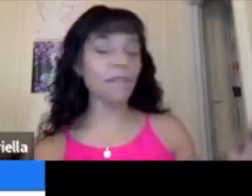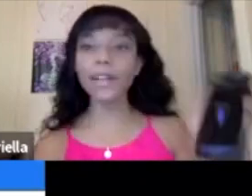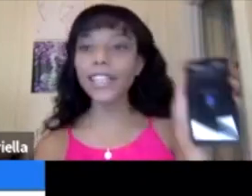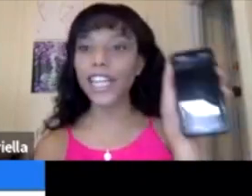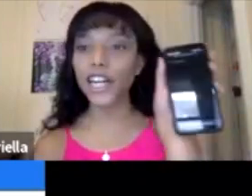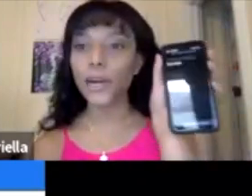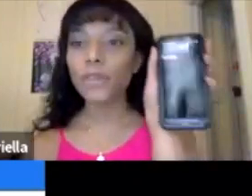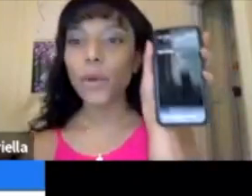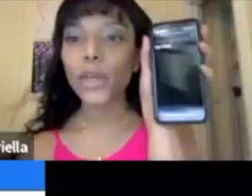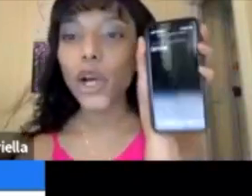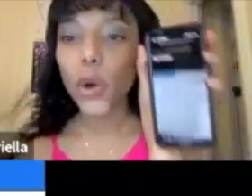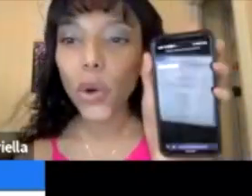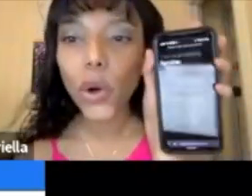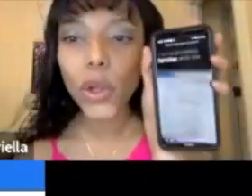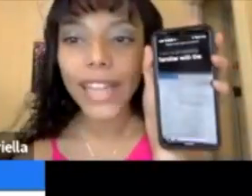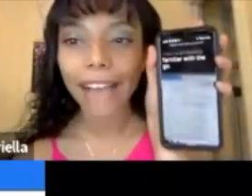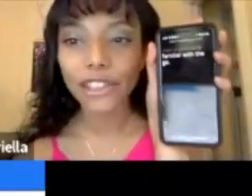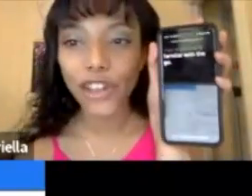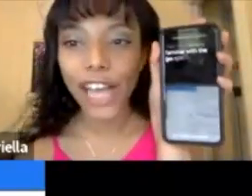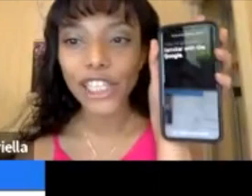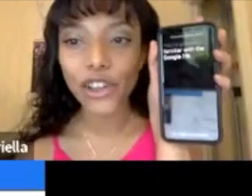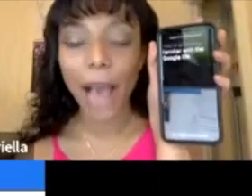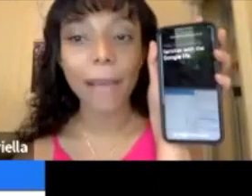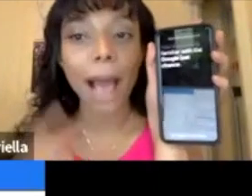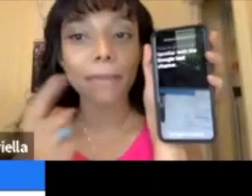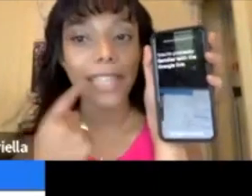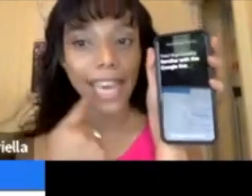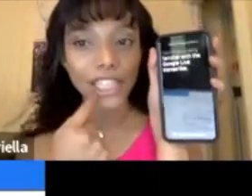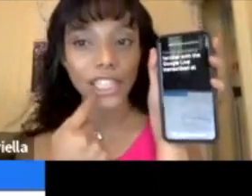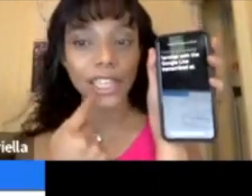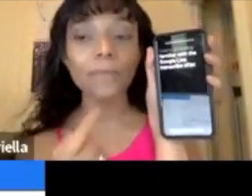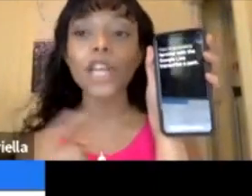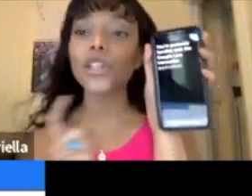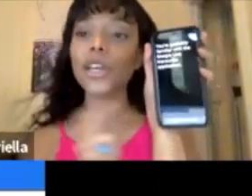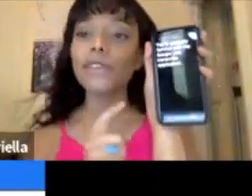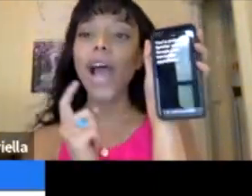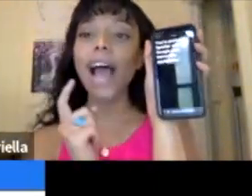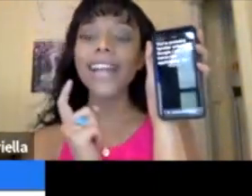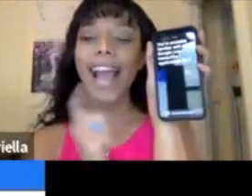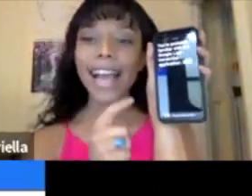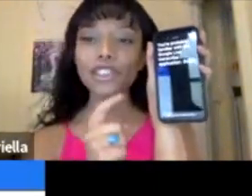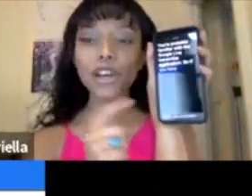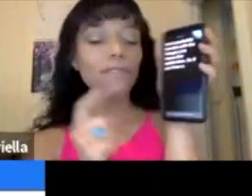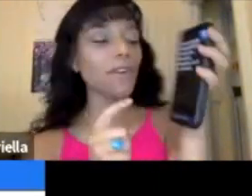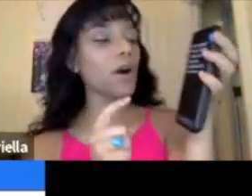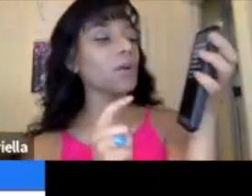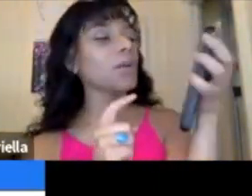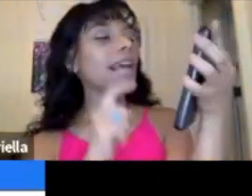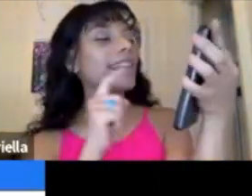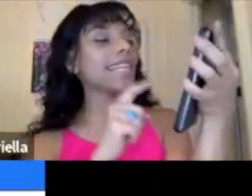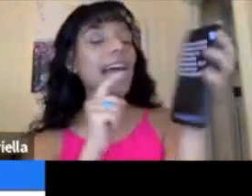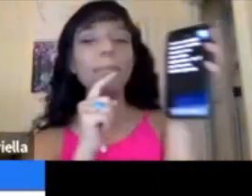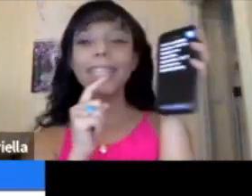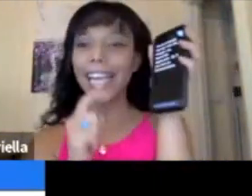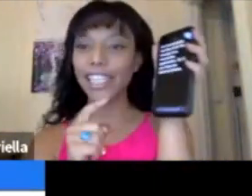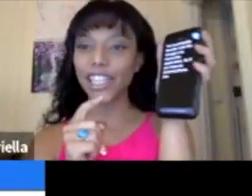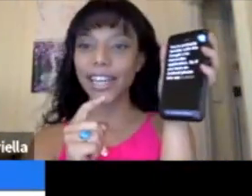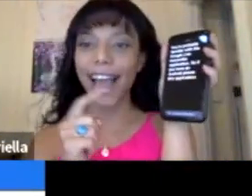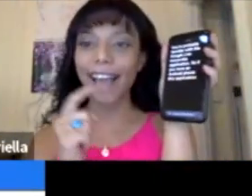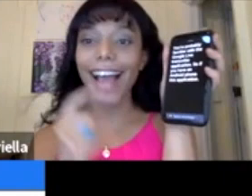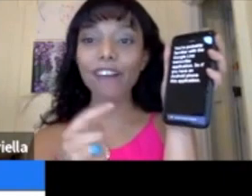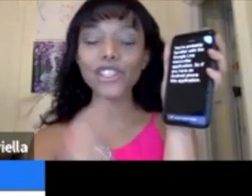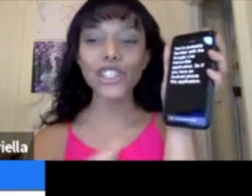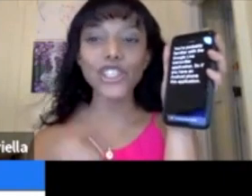probably familiar with the Google Live Transcribe application. So if you have an Android phone, this